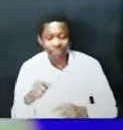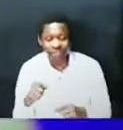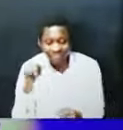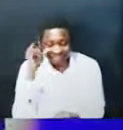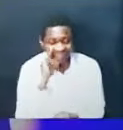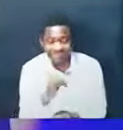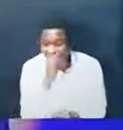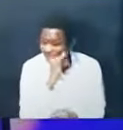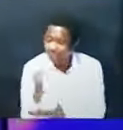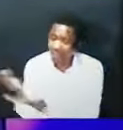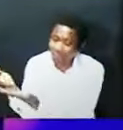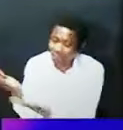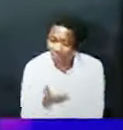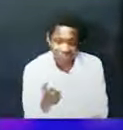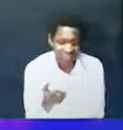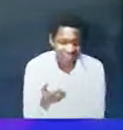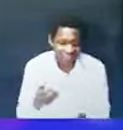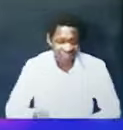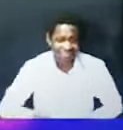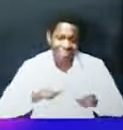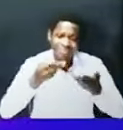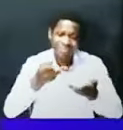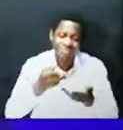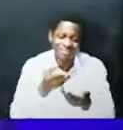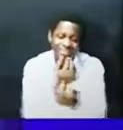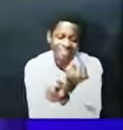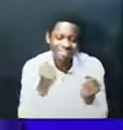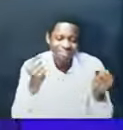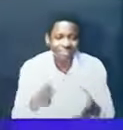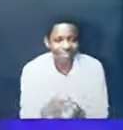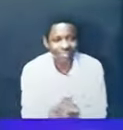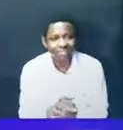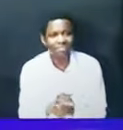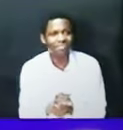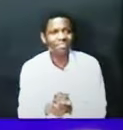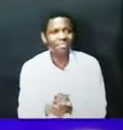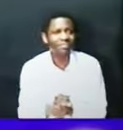Messiah? I'm sorry.